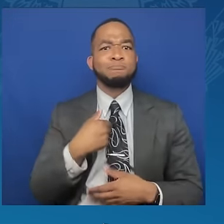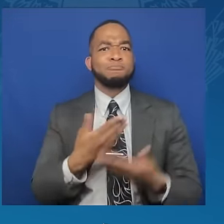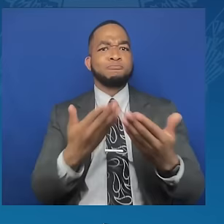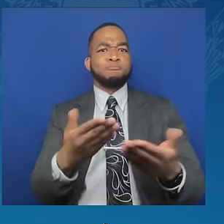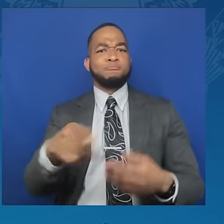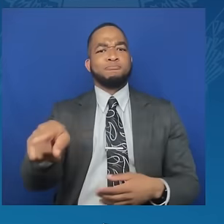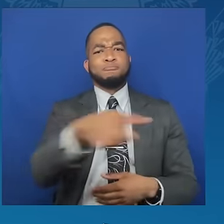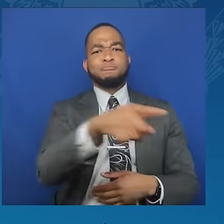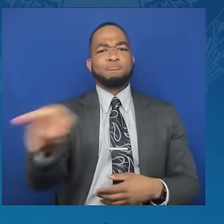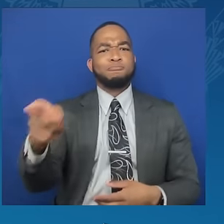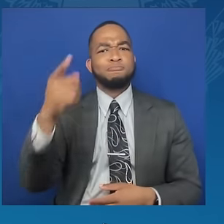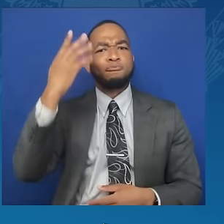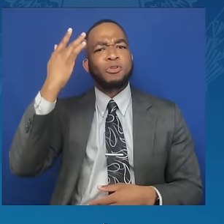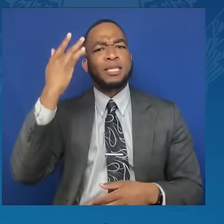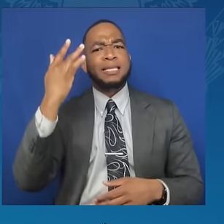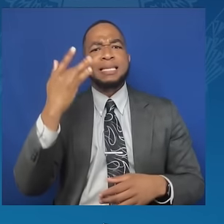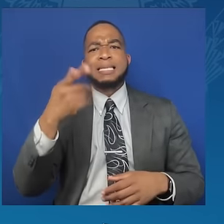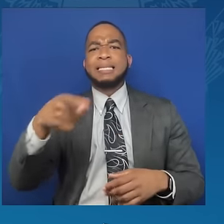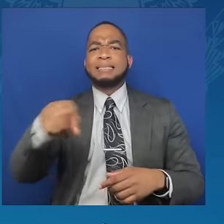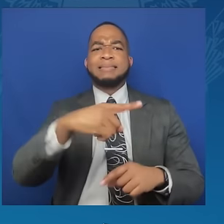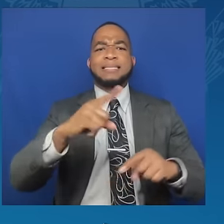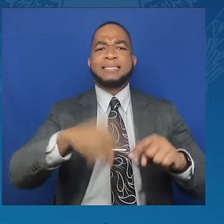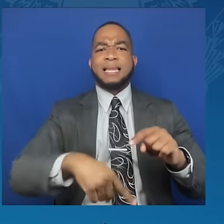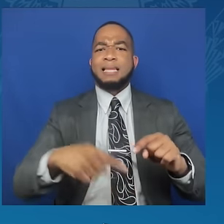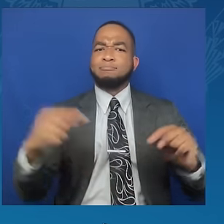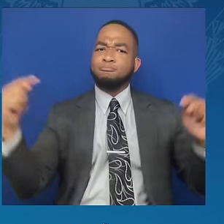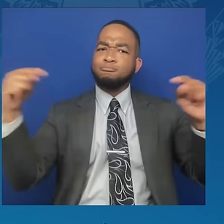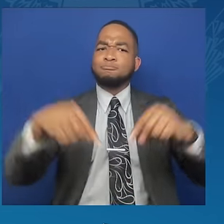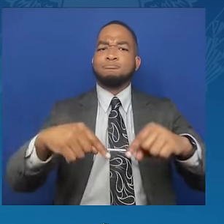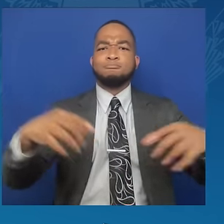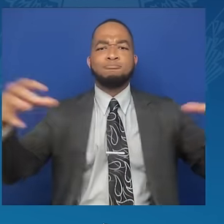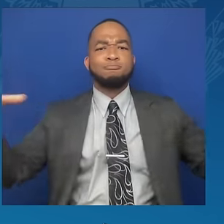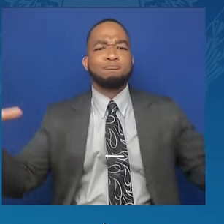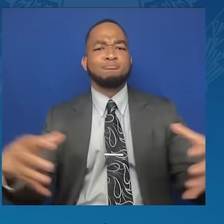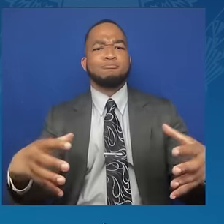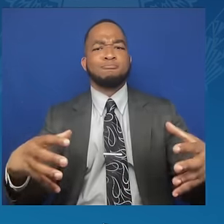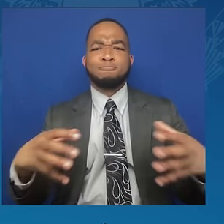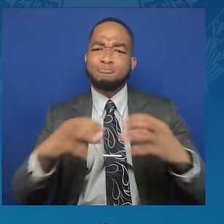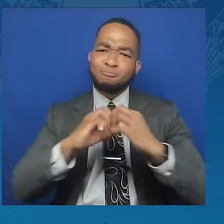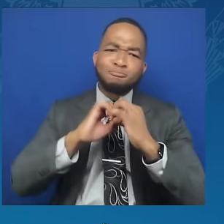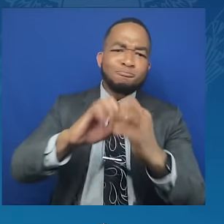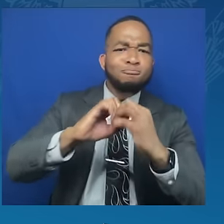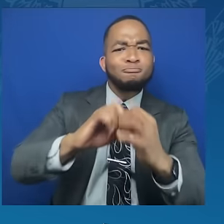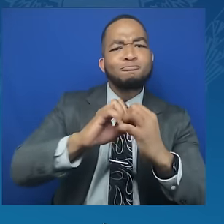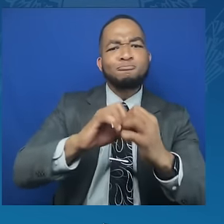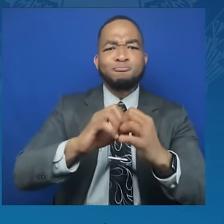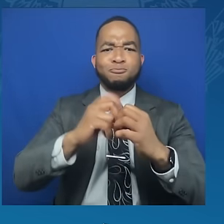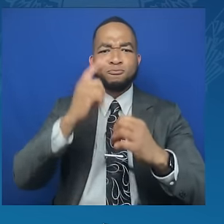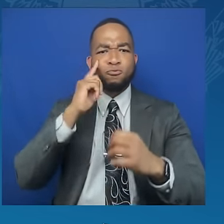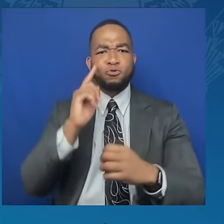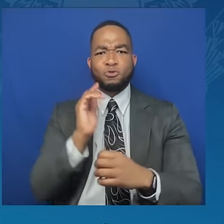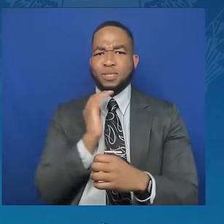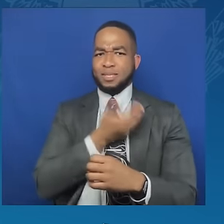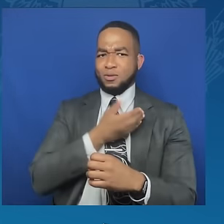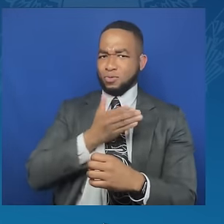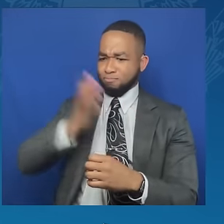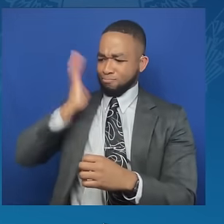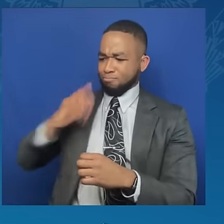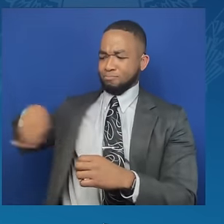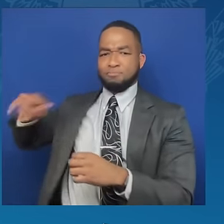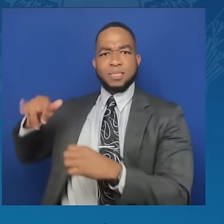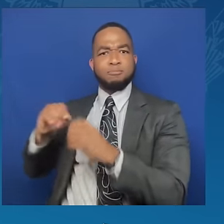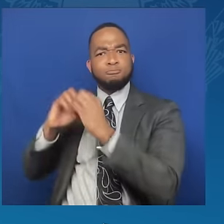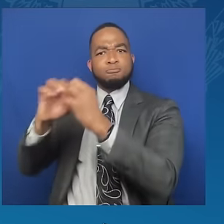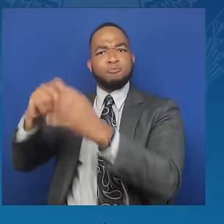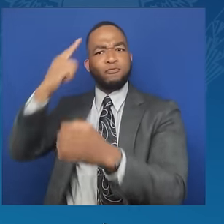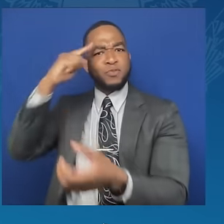people who fight for us and support us every day? Why can't we? You know, why can't we come together and demand decent